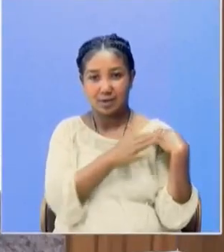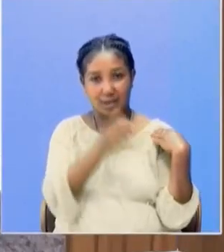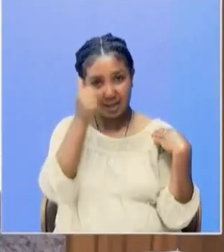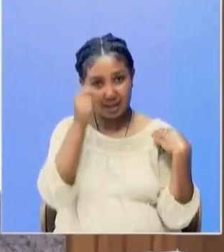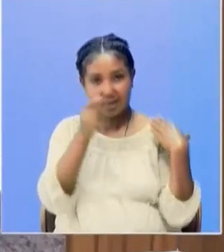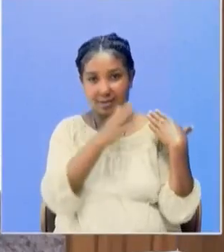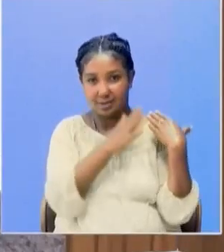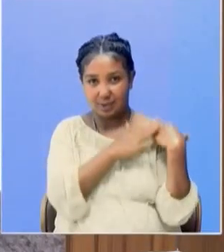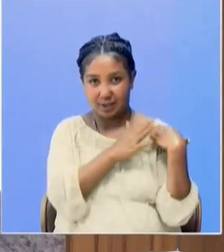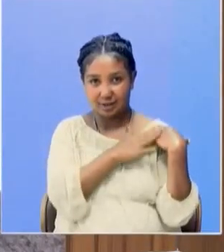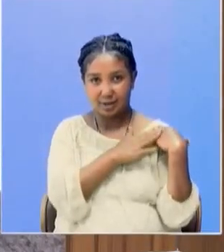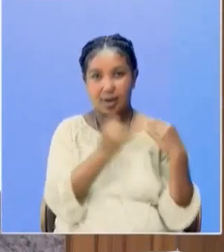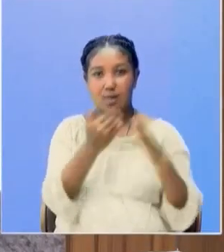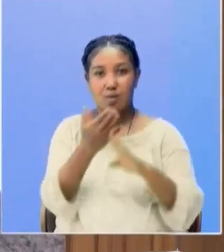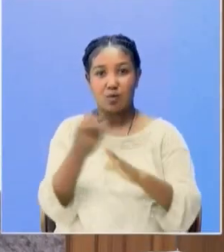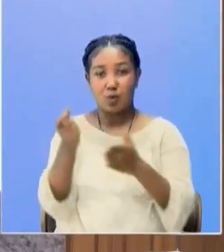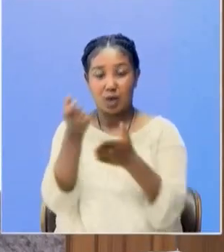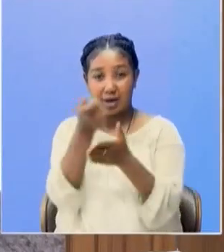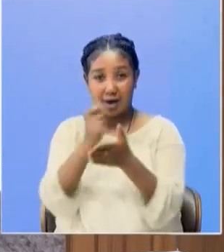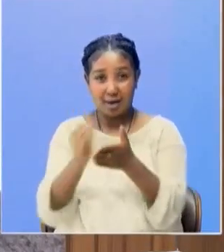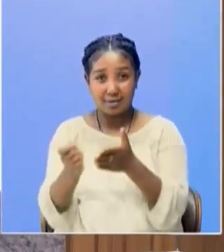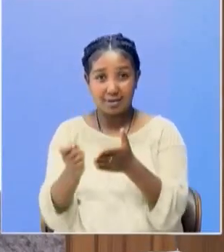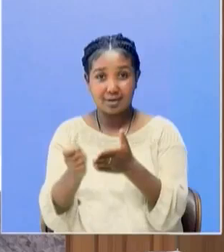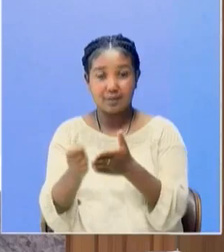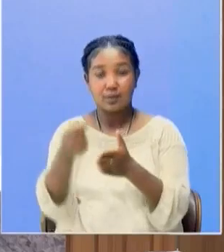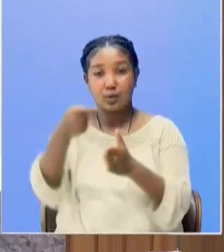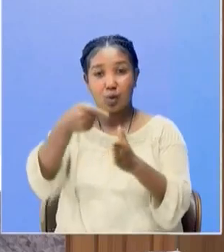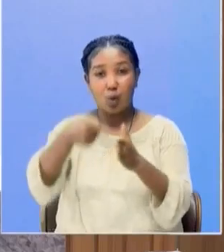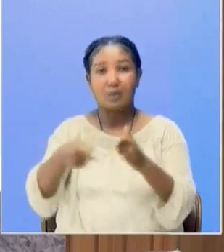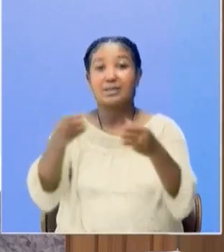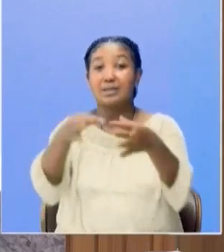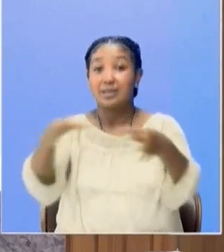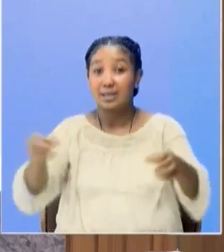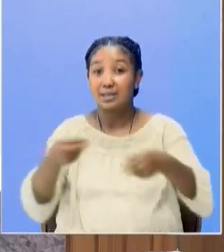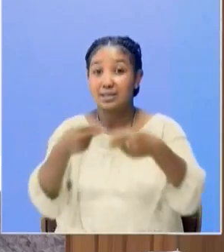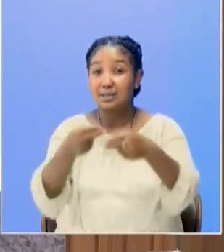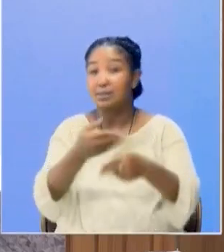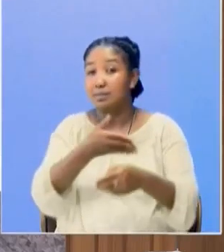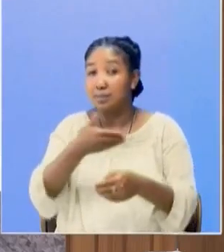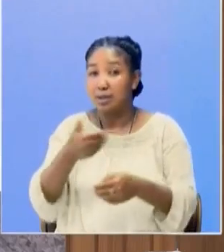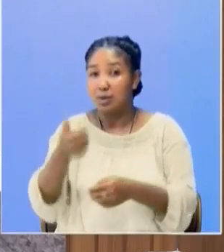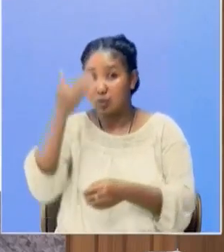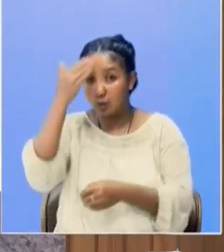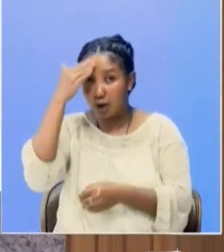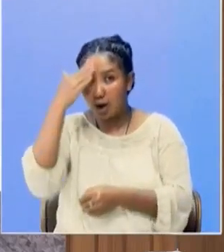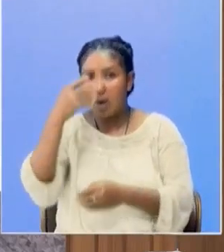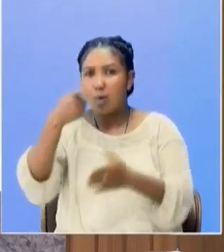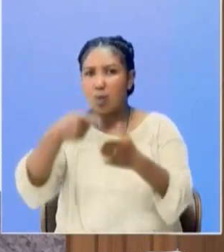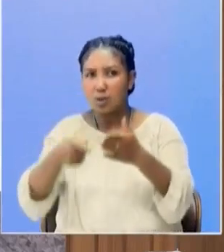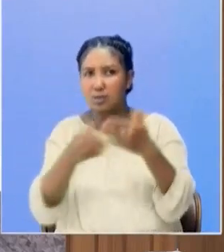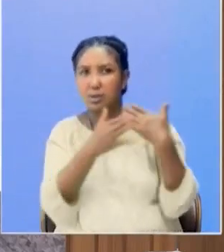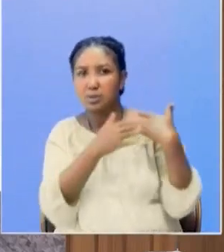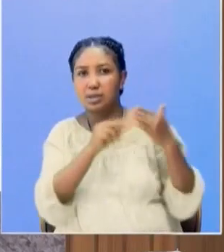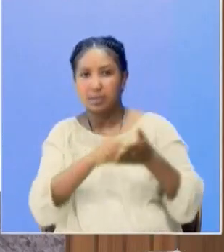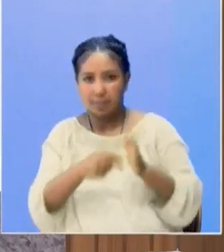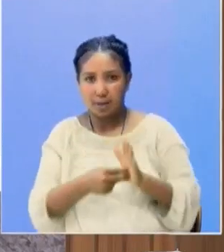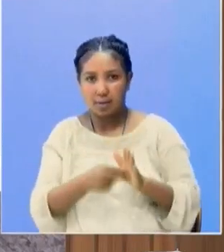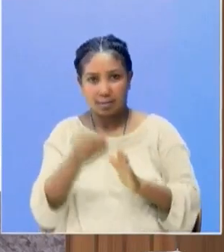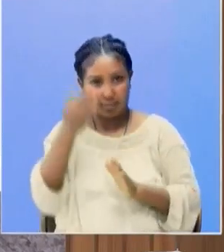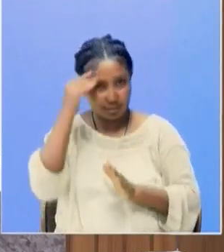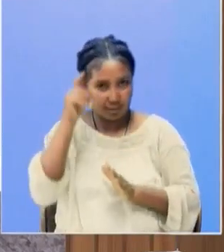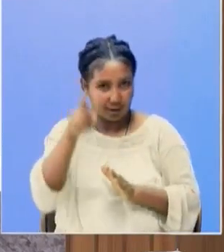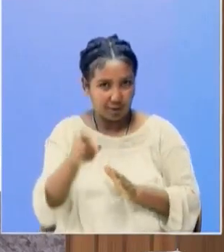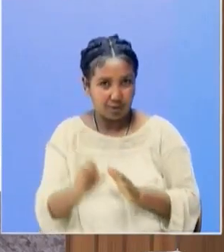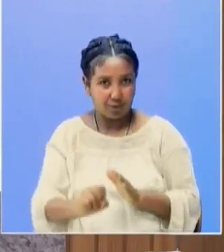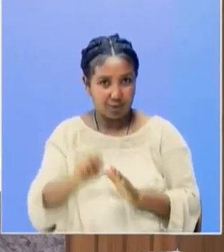clear? Before we write what sentence is, it's better if you know what the subject means.